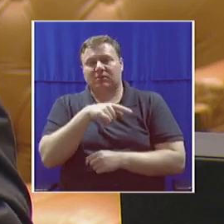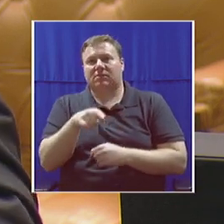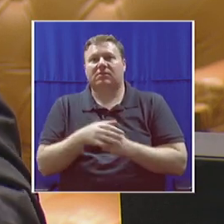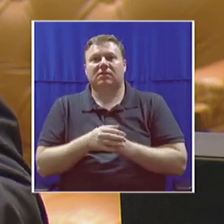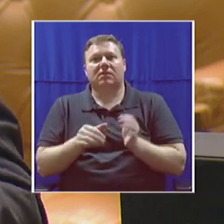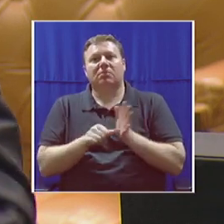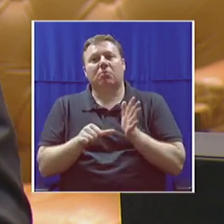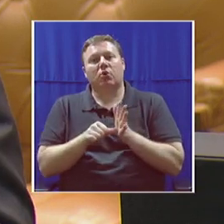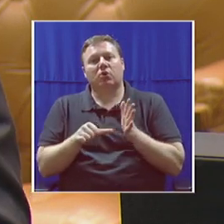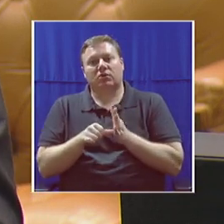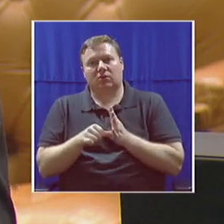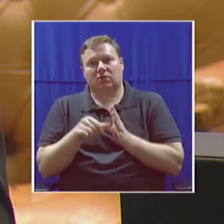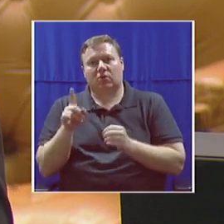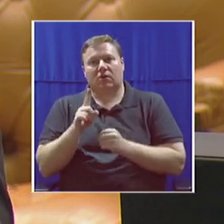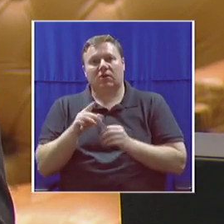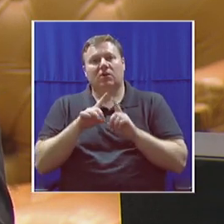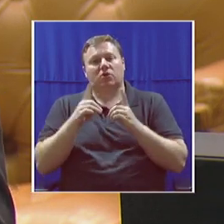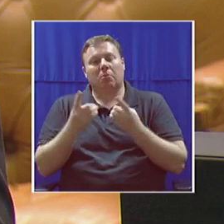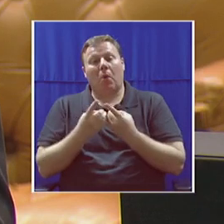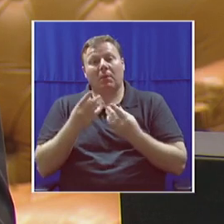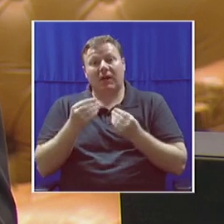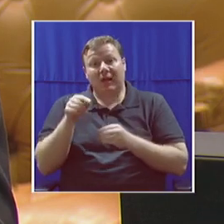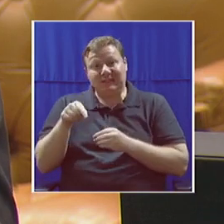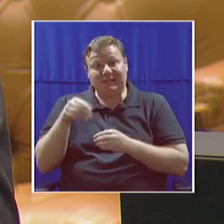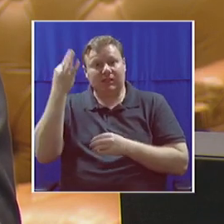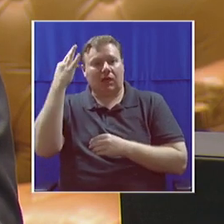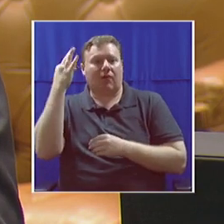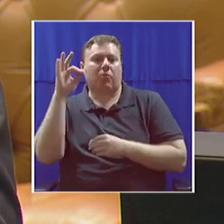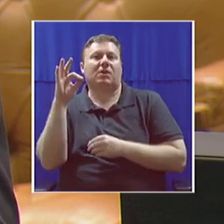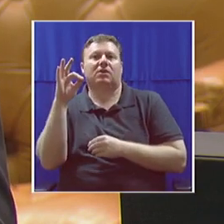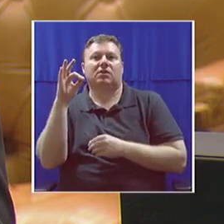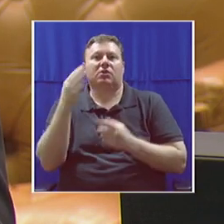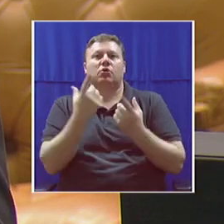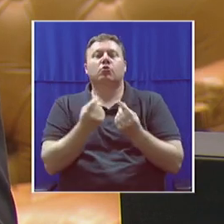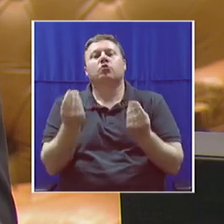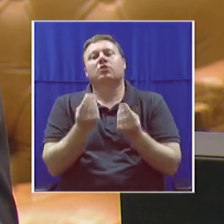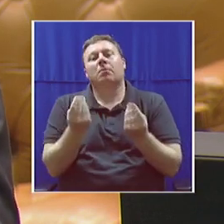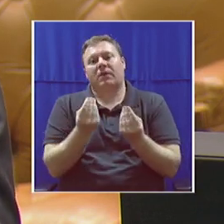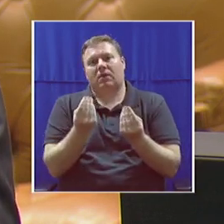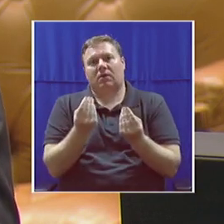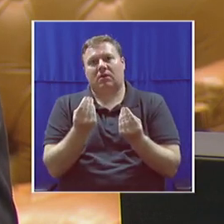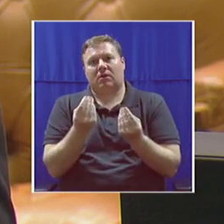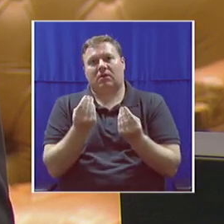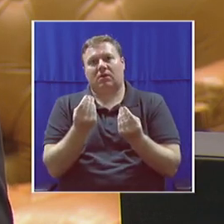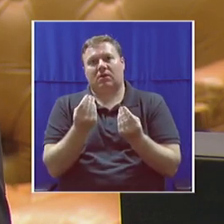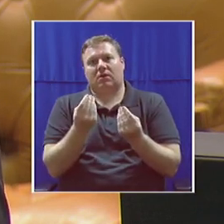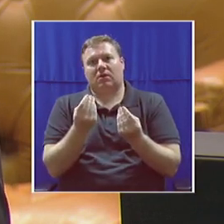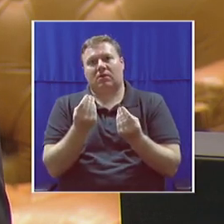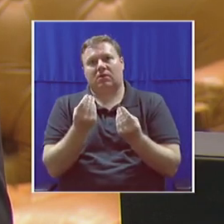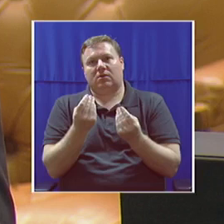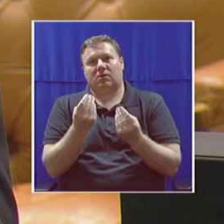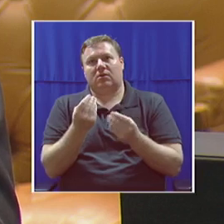is that the department and this particular government is doing something to effect the